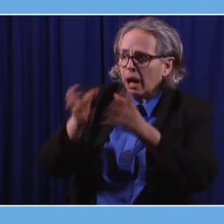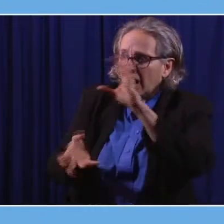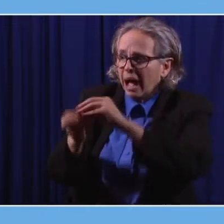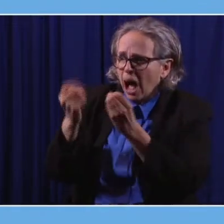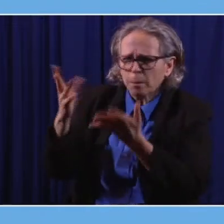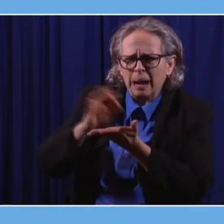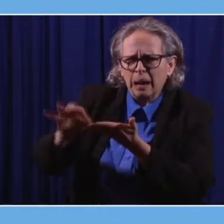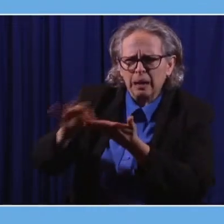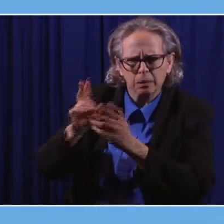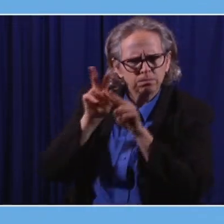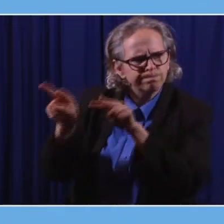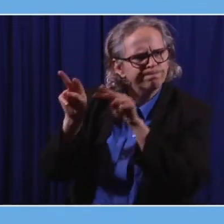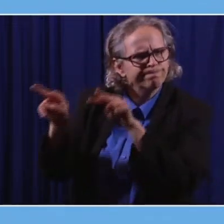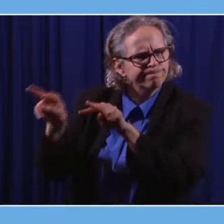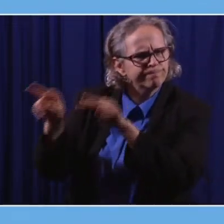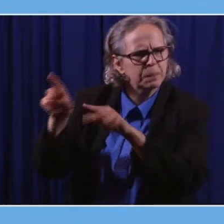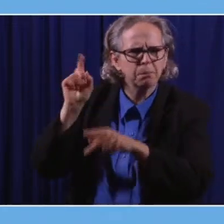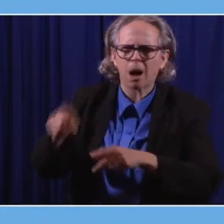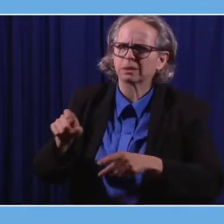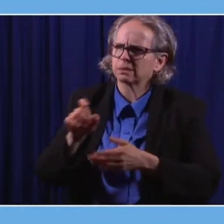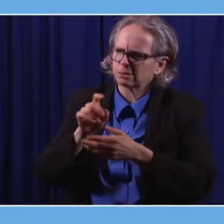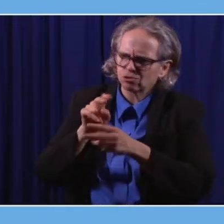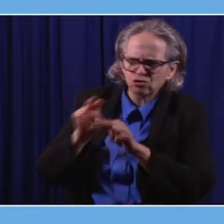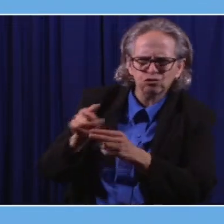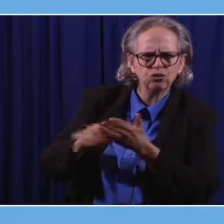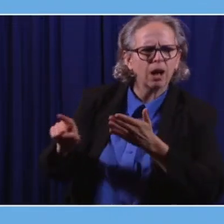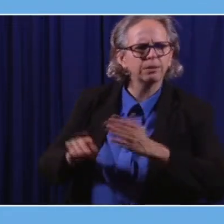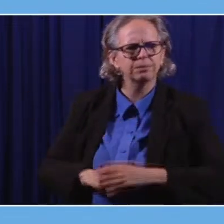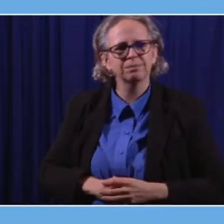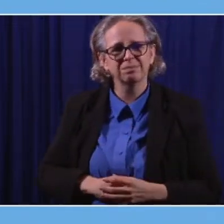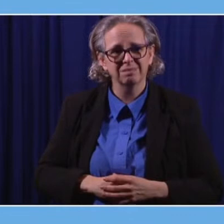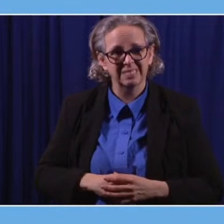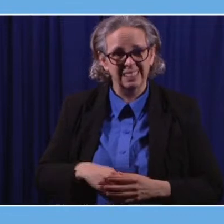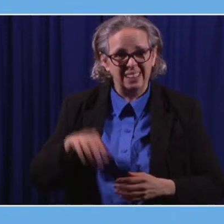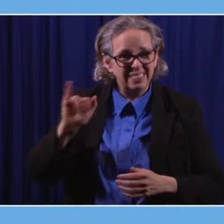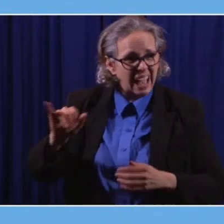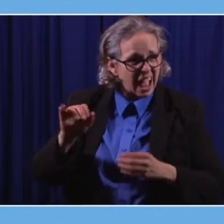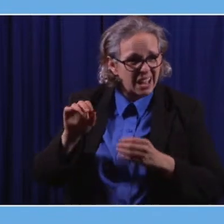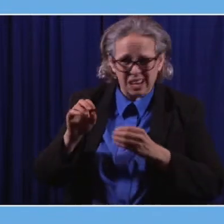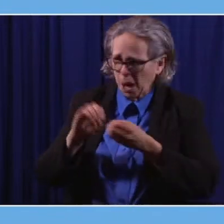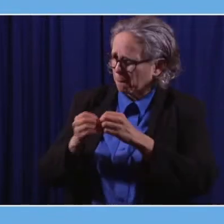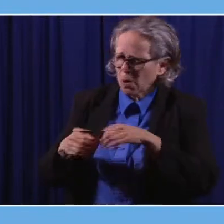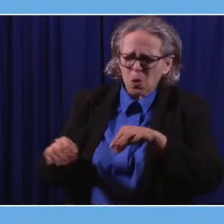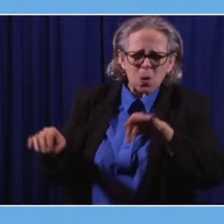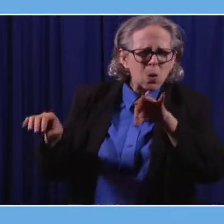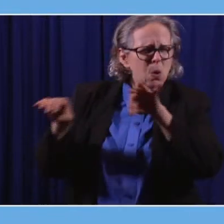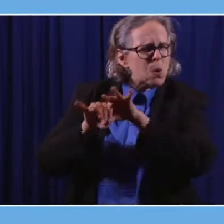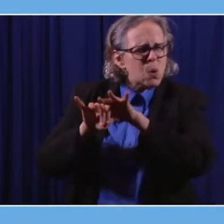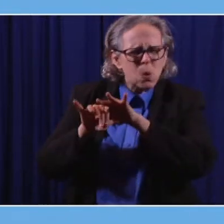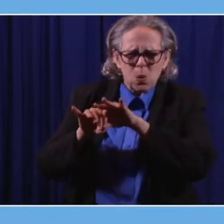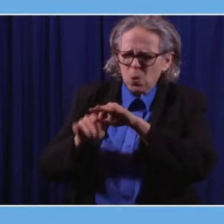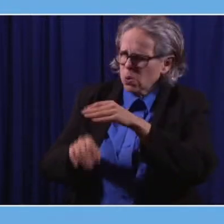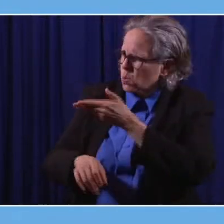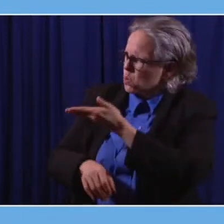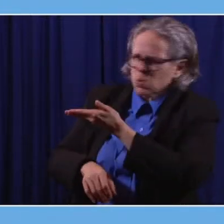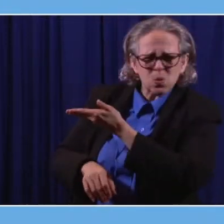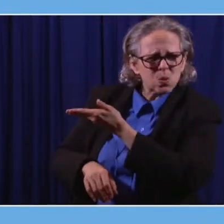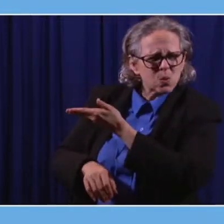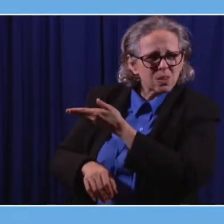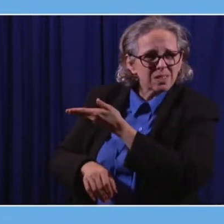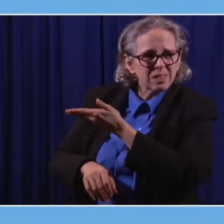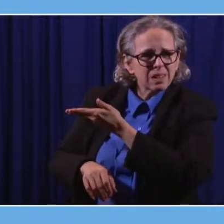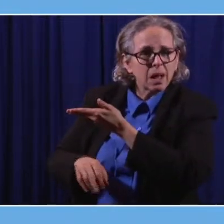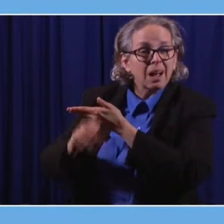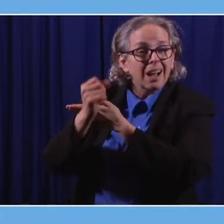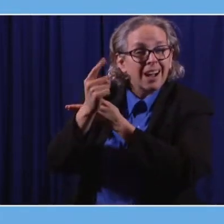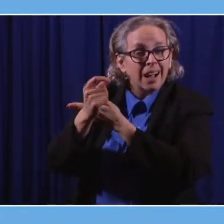This is one of the really most important indicators that we have. It's a lagging indicator. It's